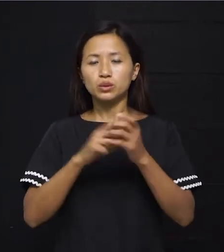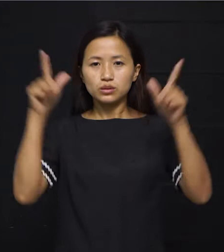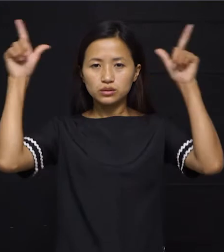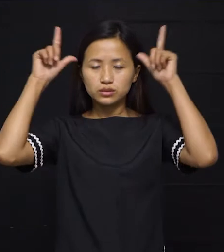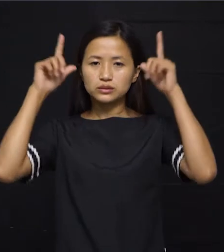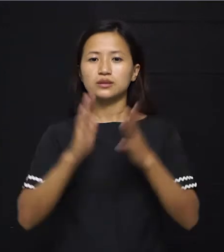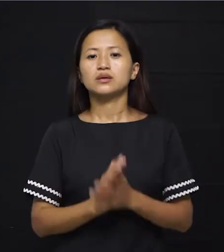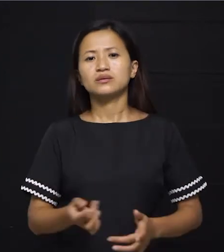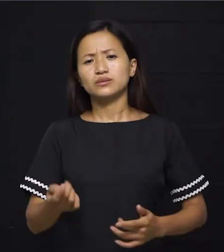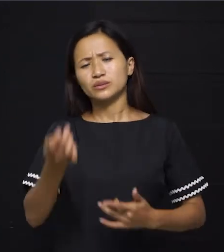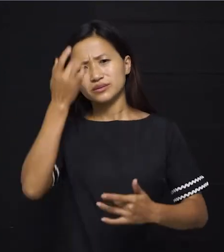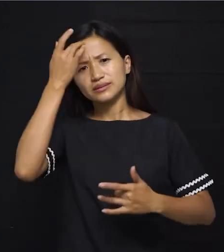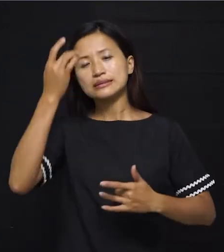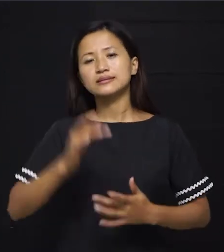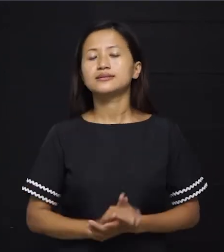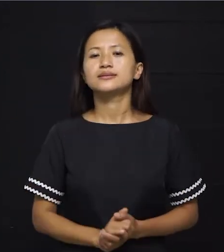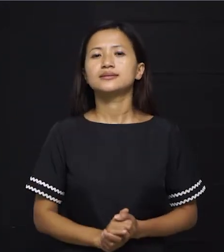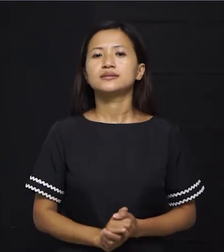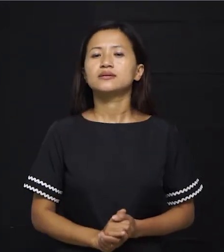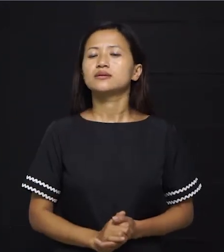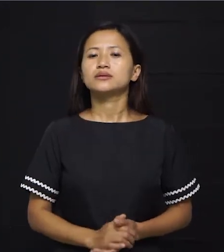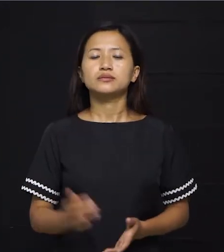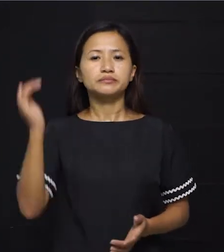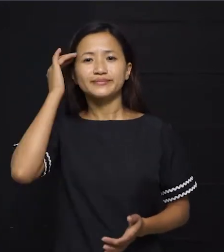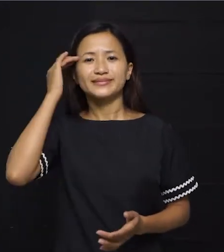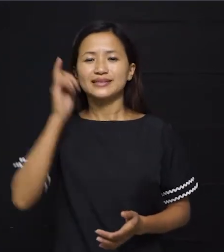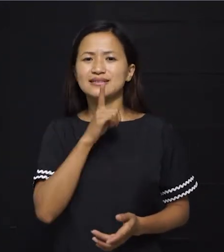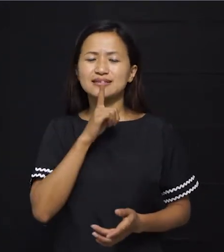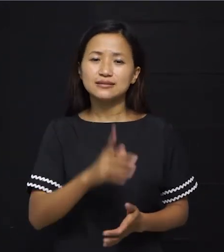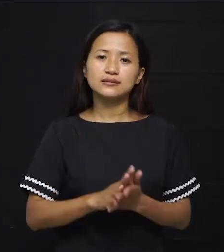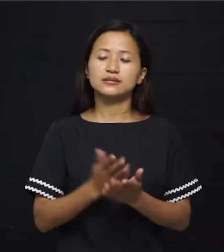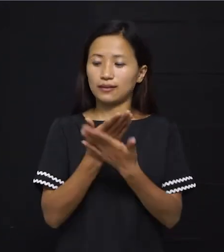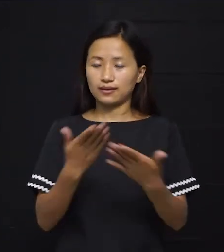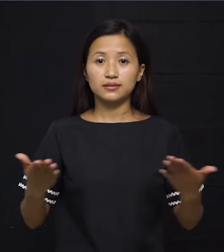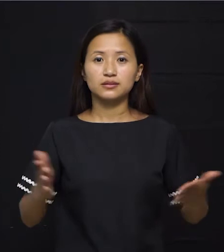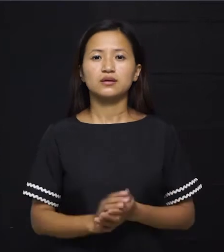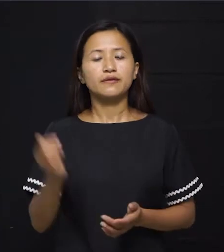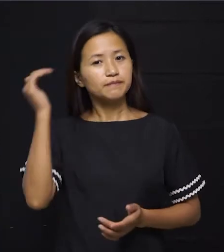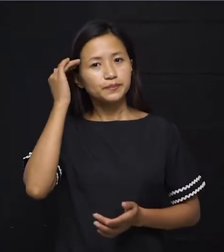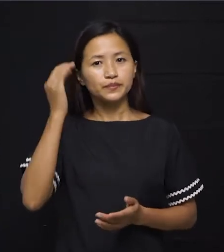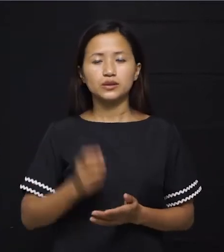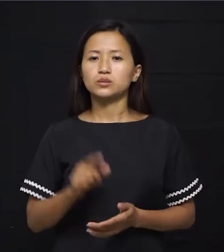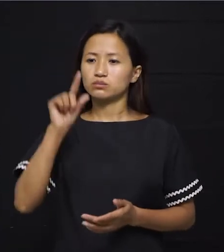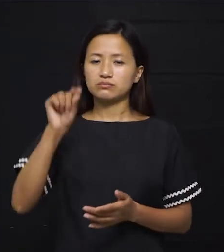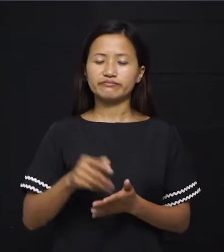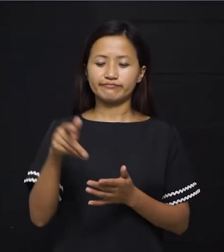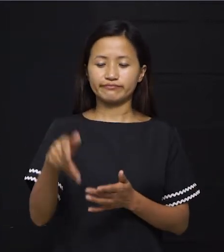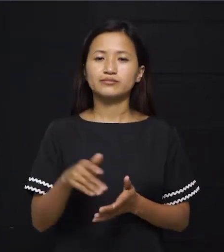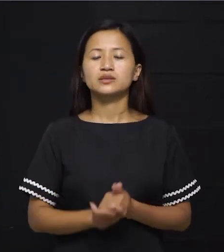that it was ill. And honestly, he did not know any such thing, or if he knew, he would not do this,